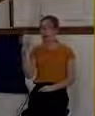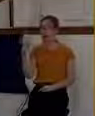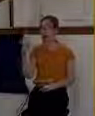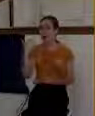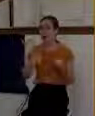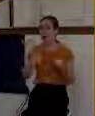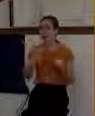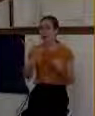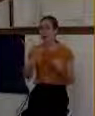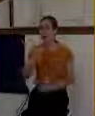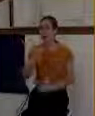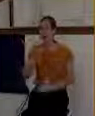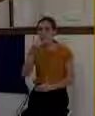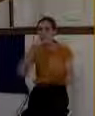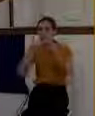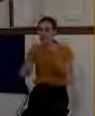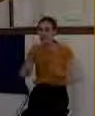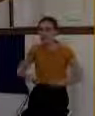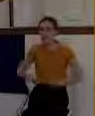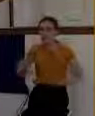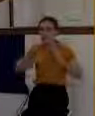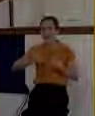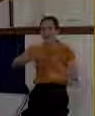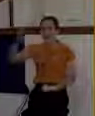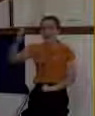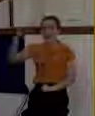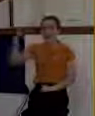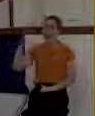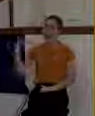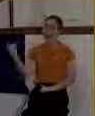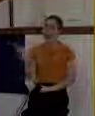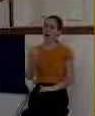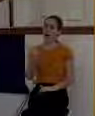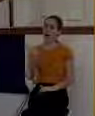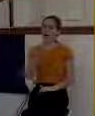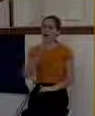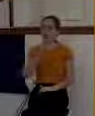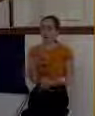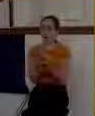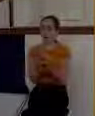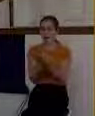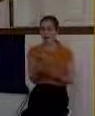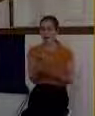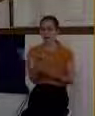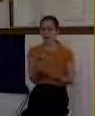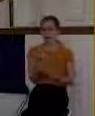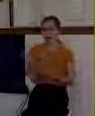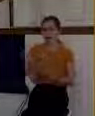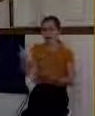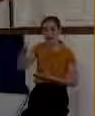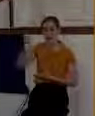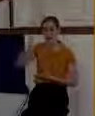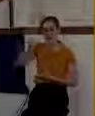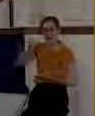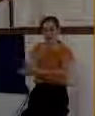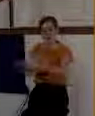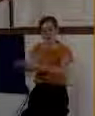real prophet who lived a long time ago, who always told the truth. He was the Son of God. He was the man of God from